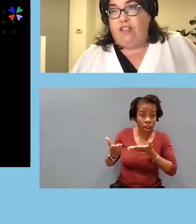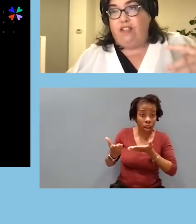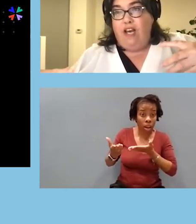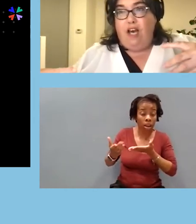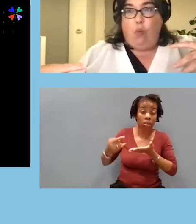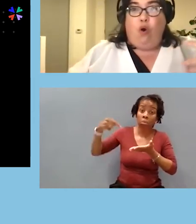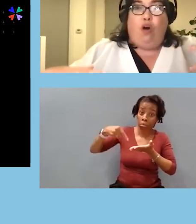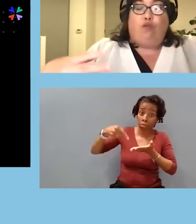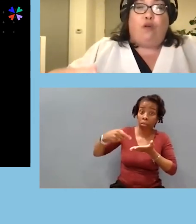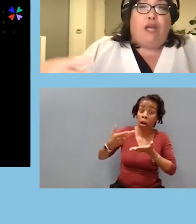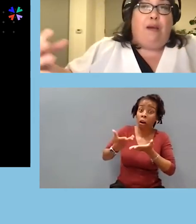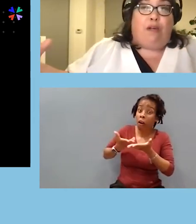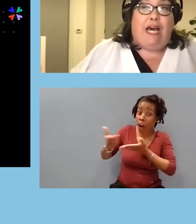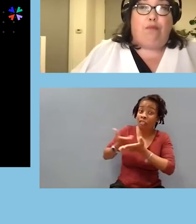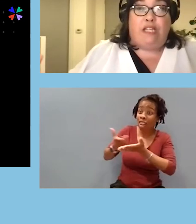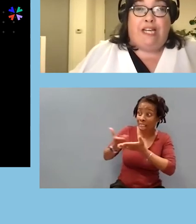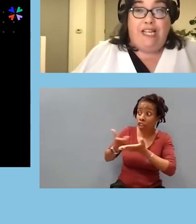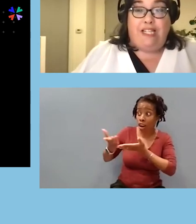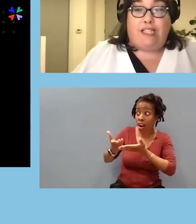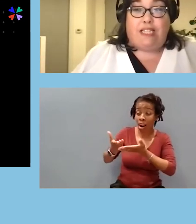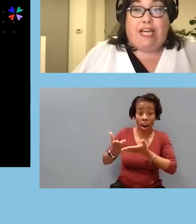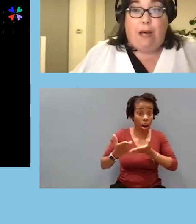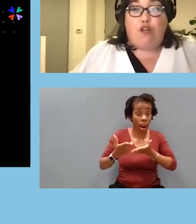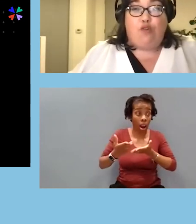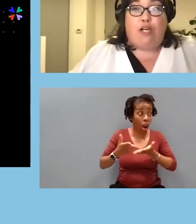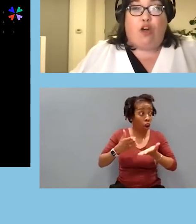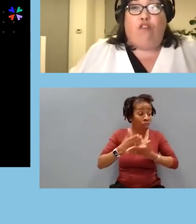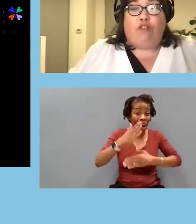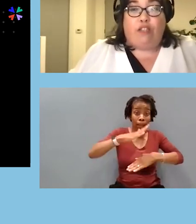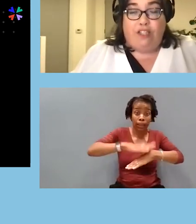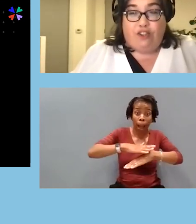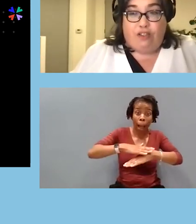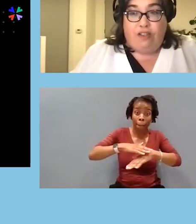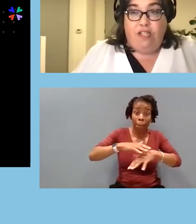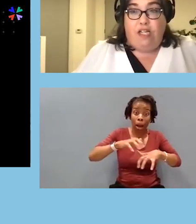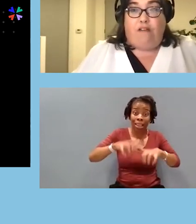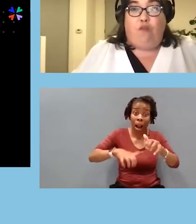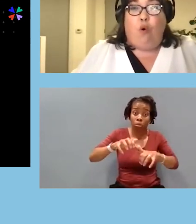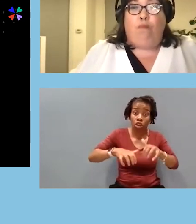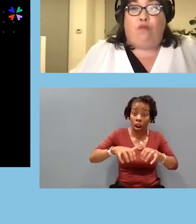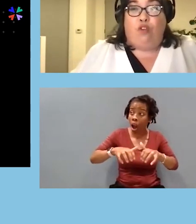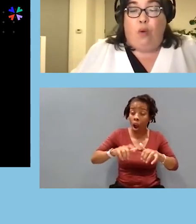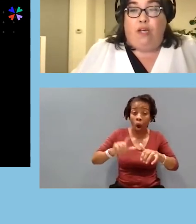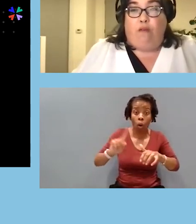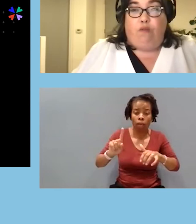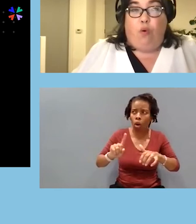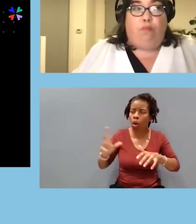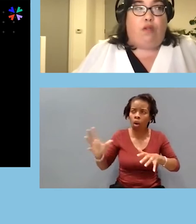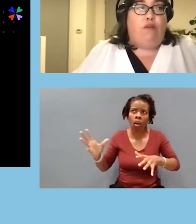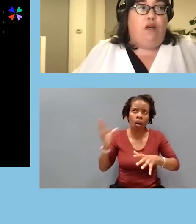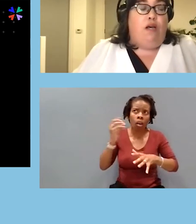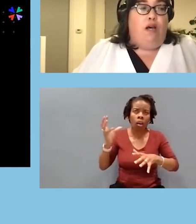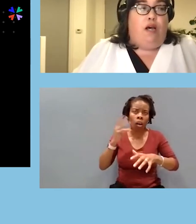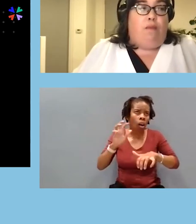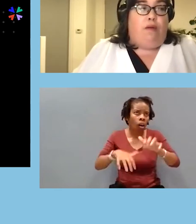And this is what real-time captioning is. It's capturing conversation. It's forms of knowing, forms